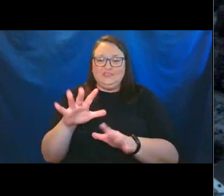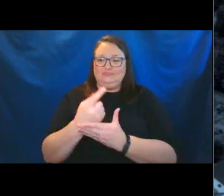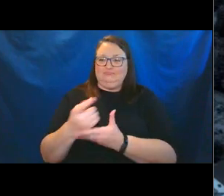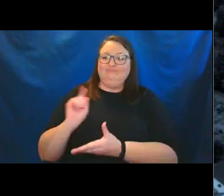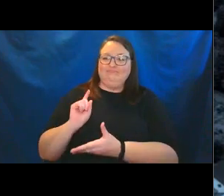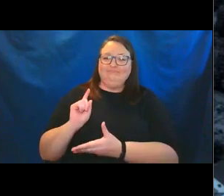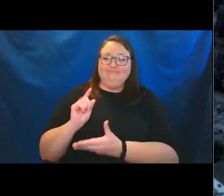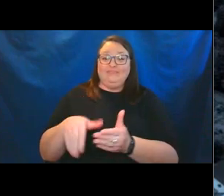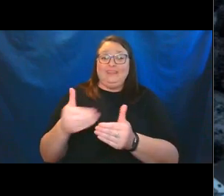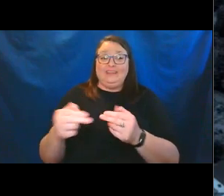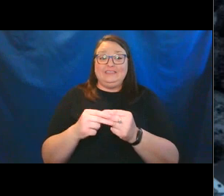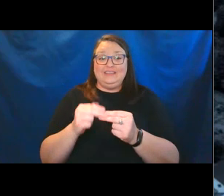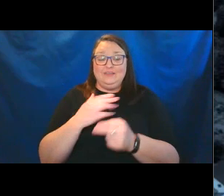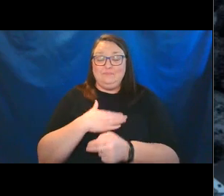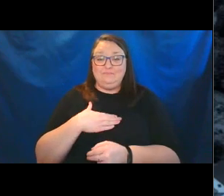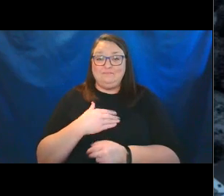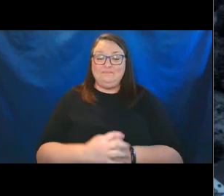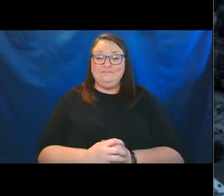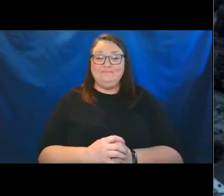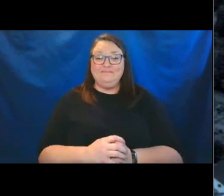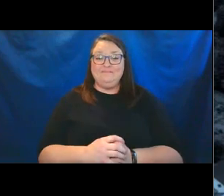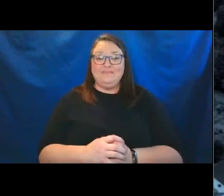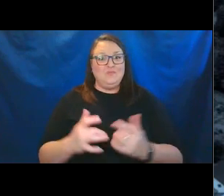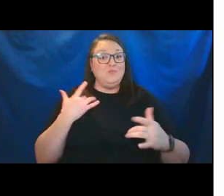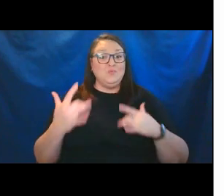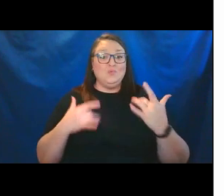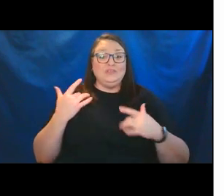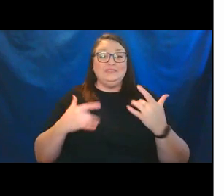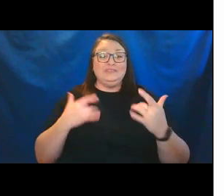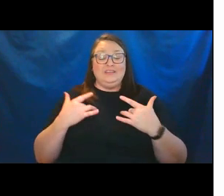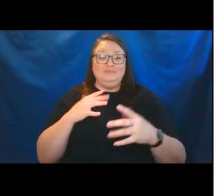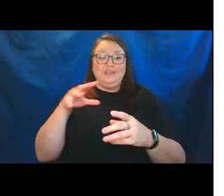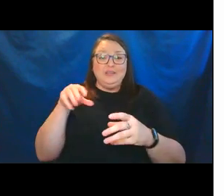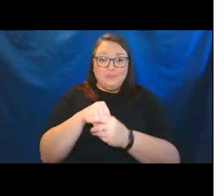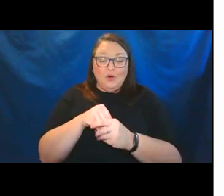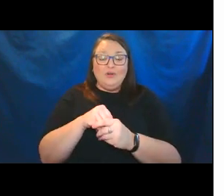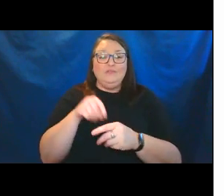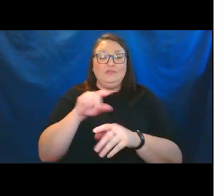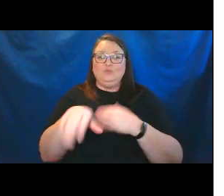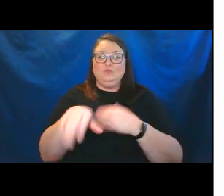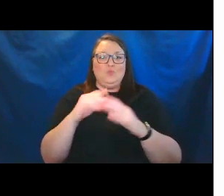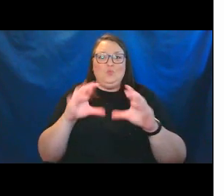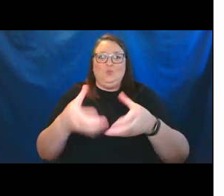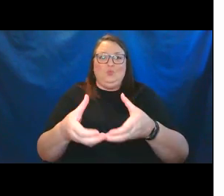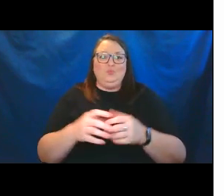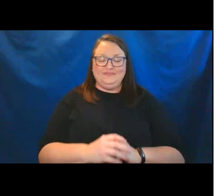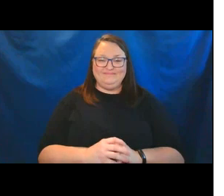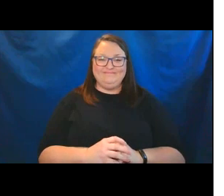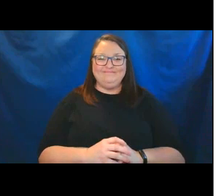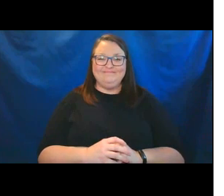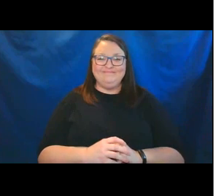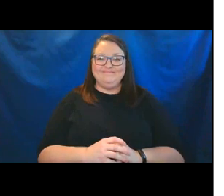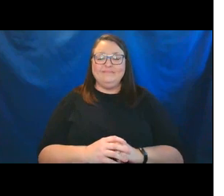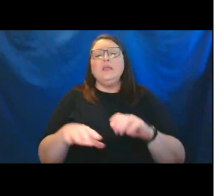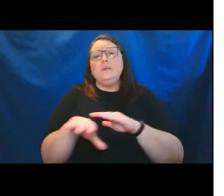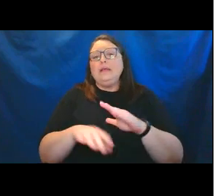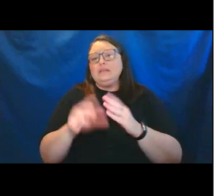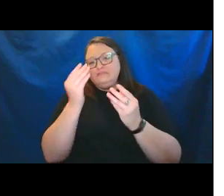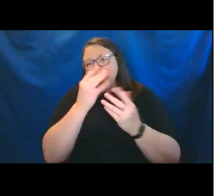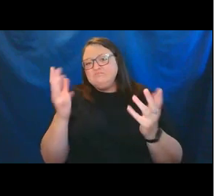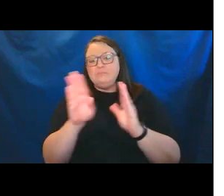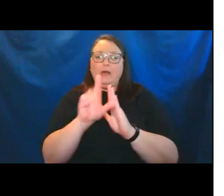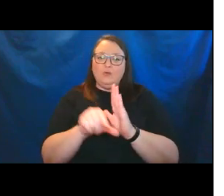Next slide, please. And we're very excited to be a part of this whole group. So basically, just give everybody a